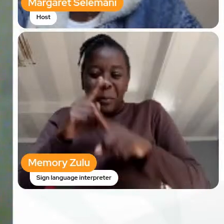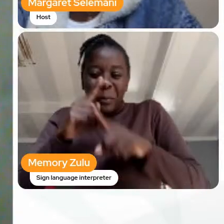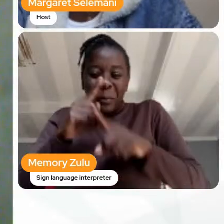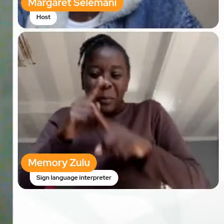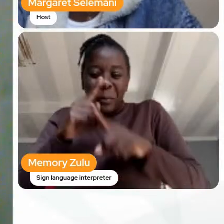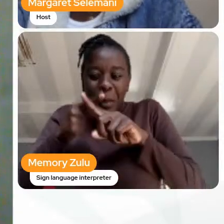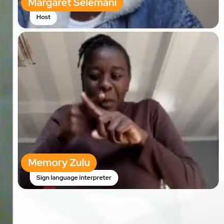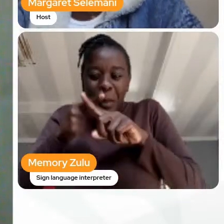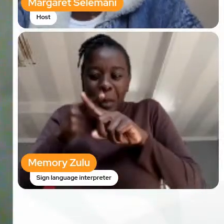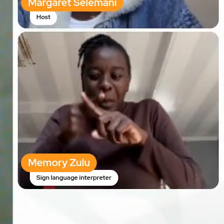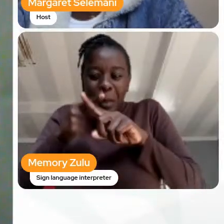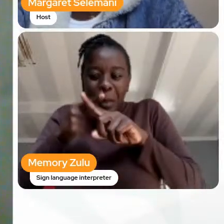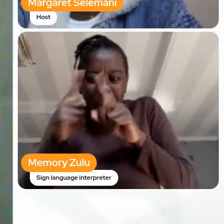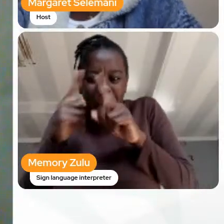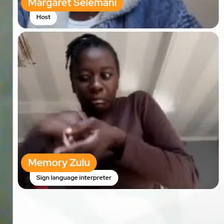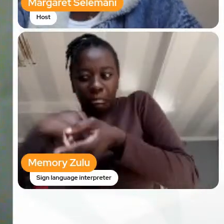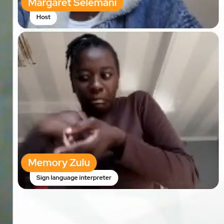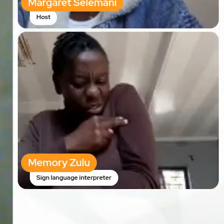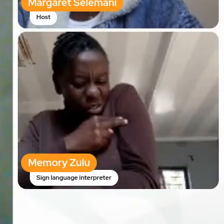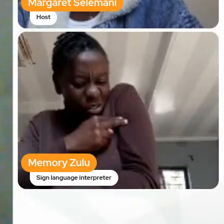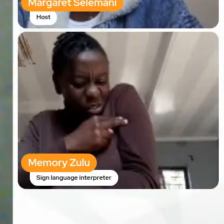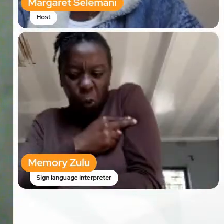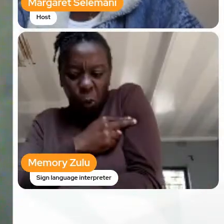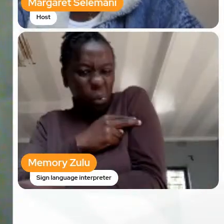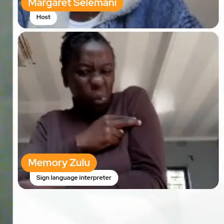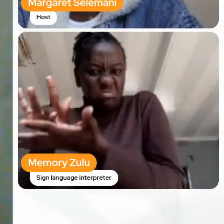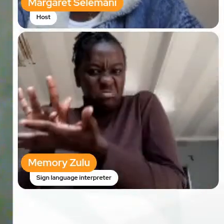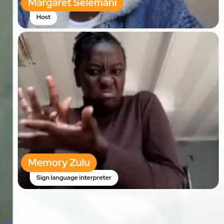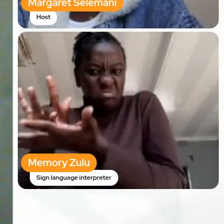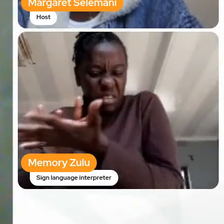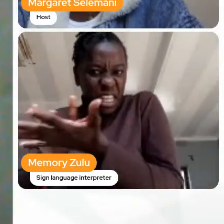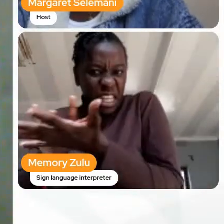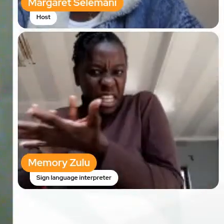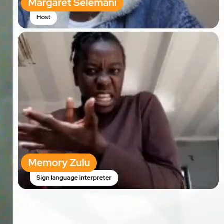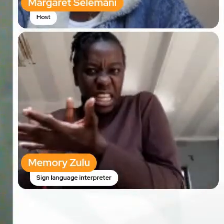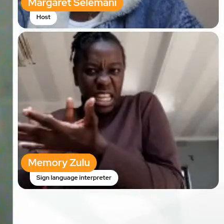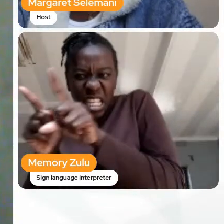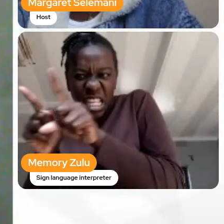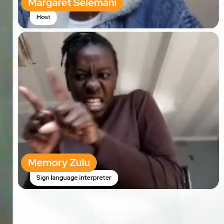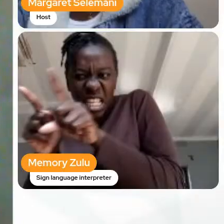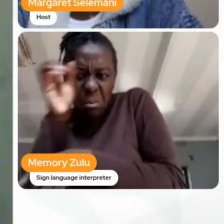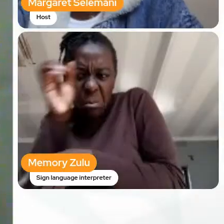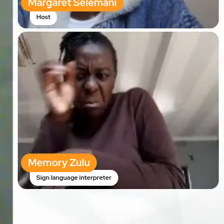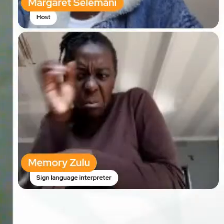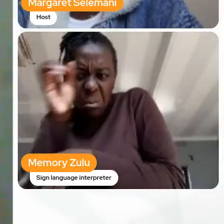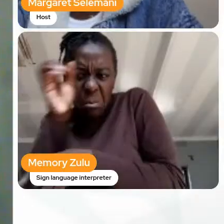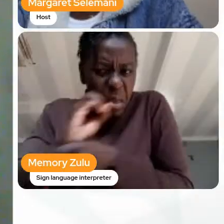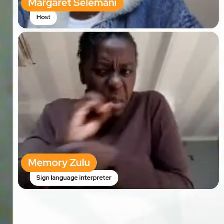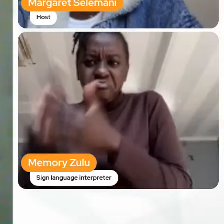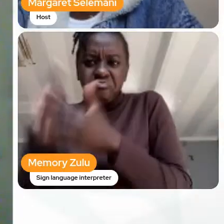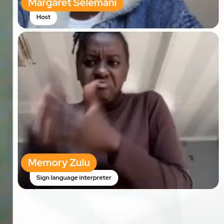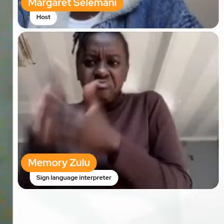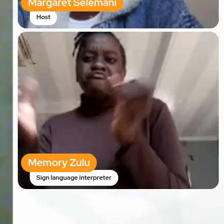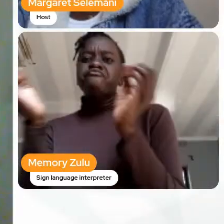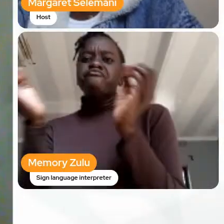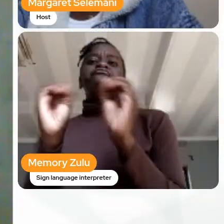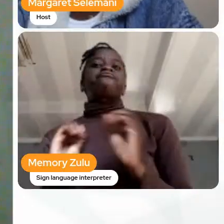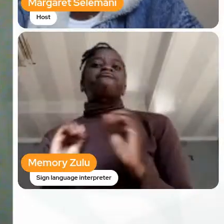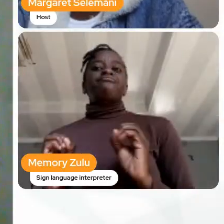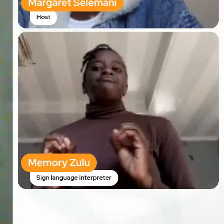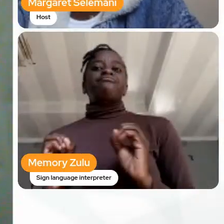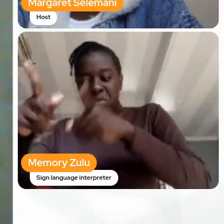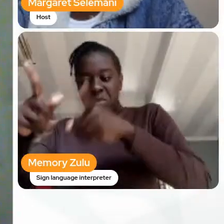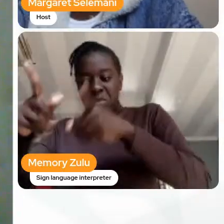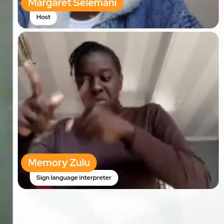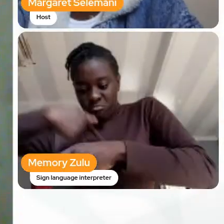of resistance within the medication that you're giving yourself. So what comes into play is that, one,